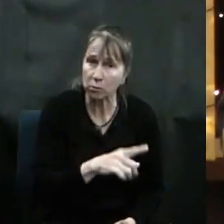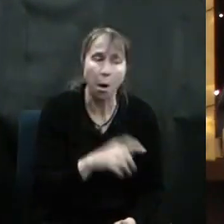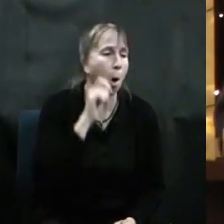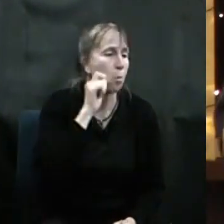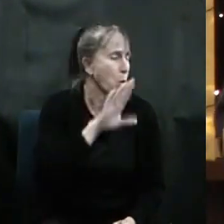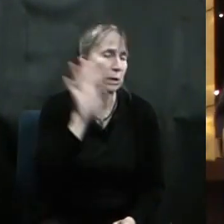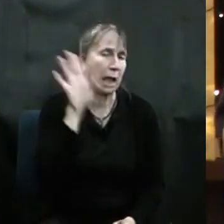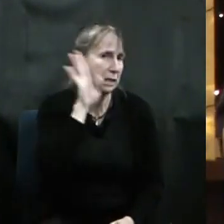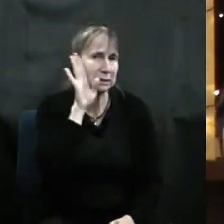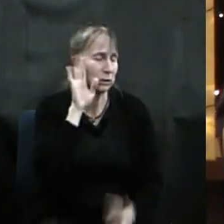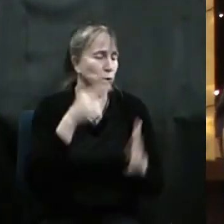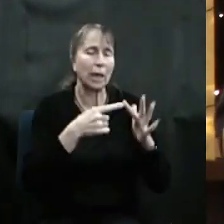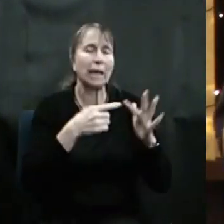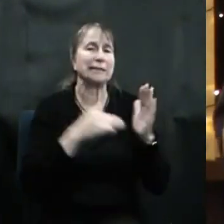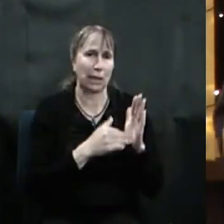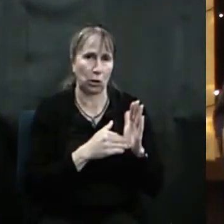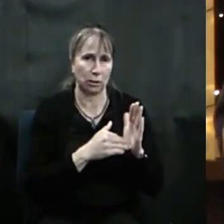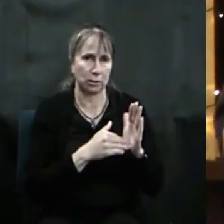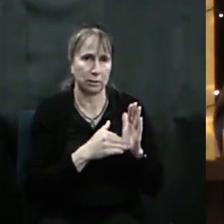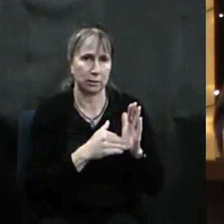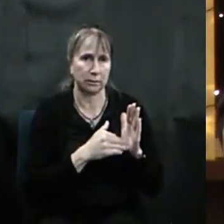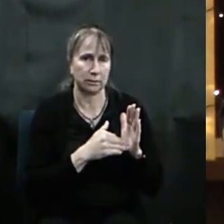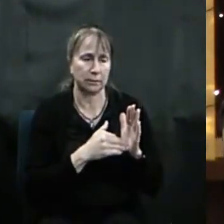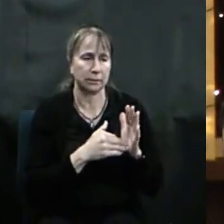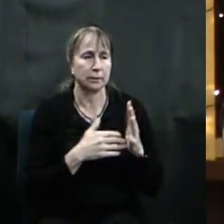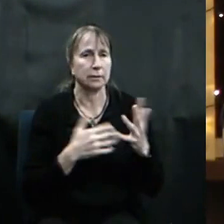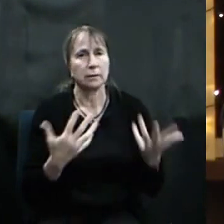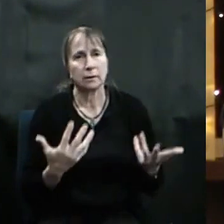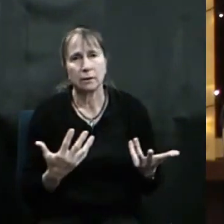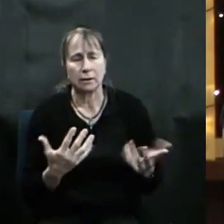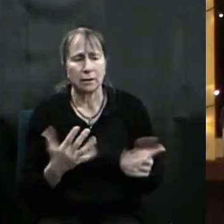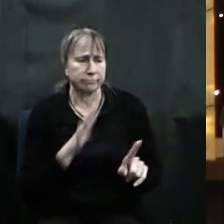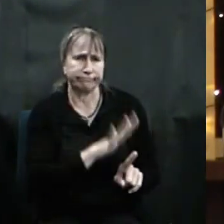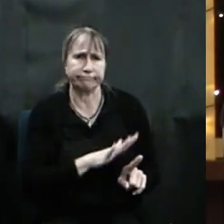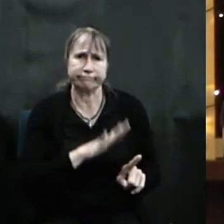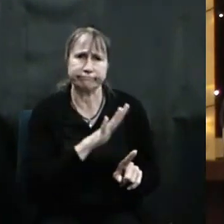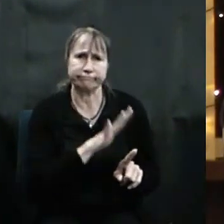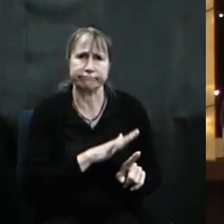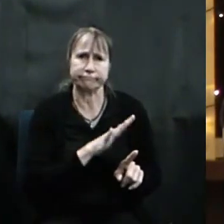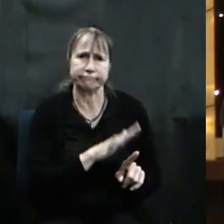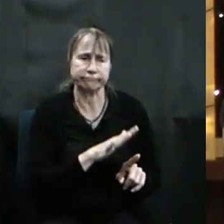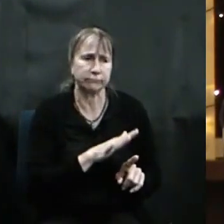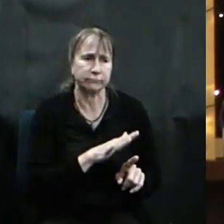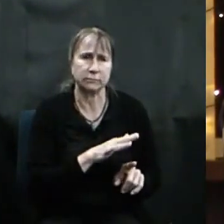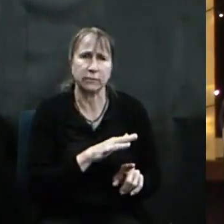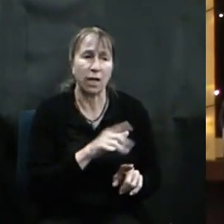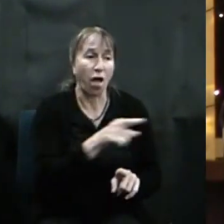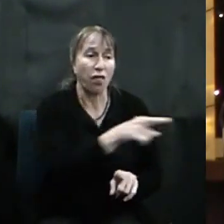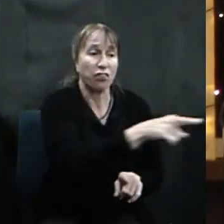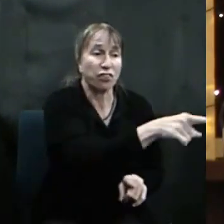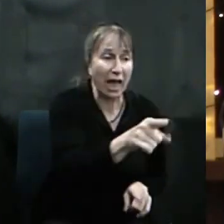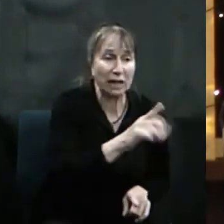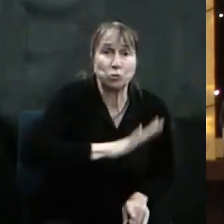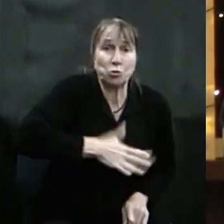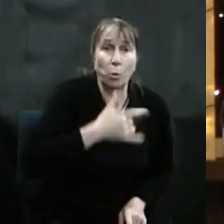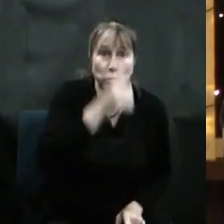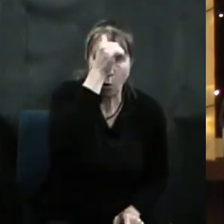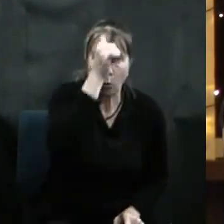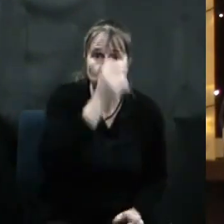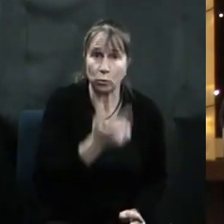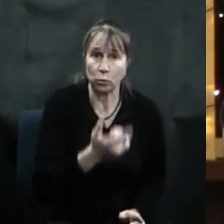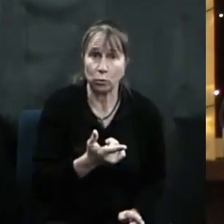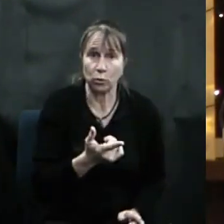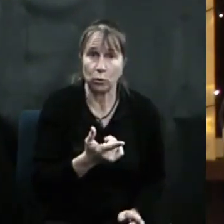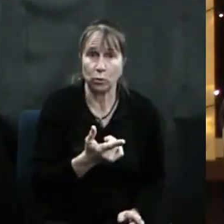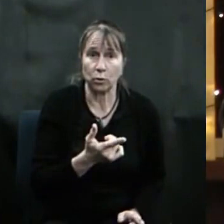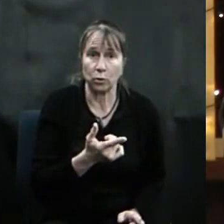course, it's always the problem, isn't it, of the person who's in rebellion against God. They don't want to know what God says. And